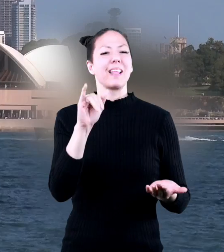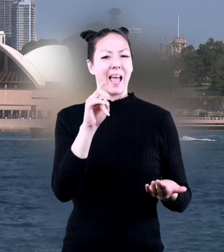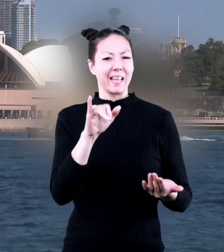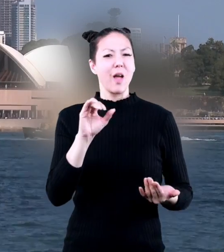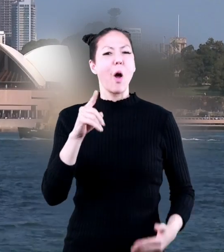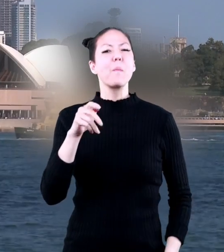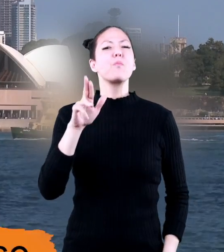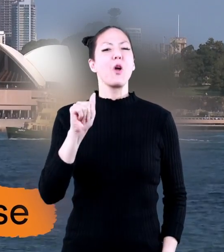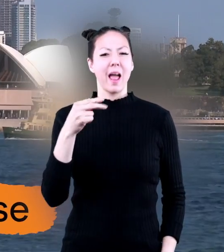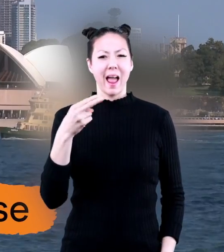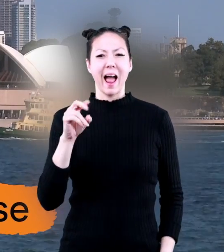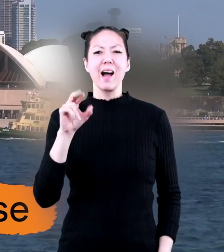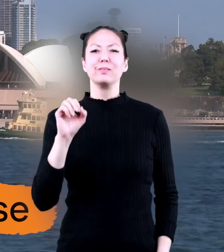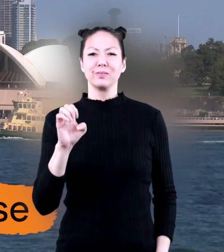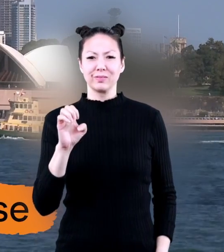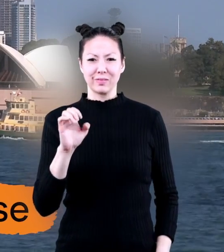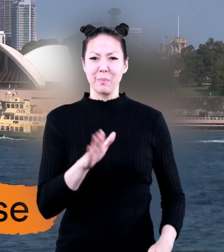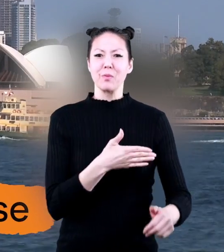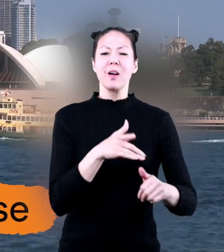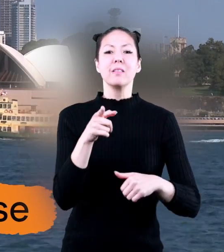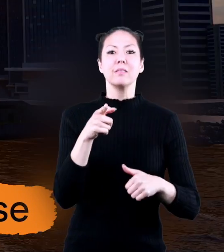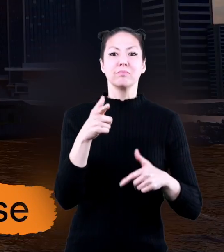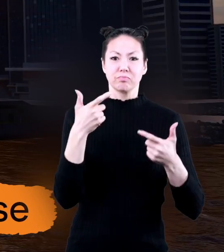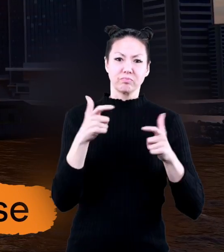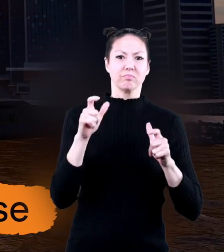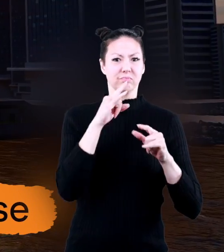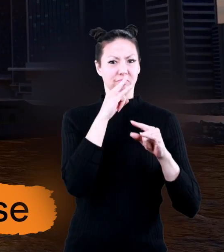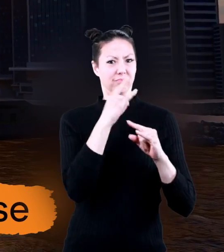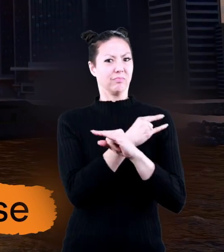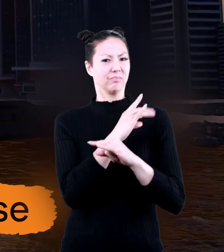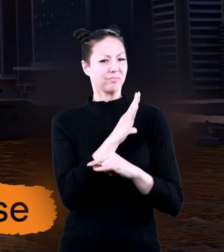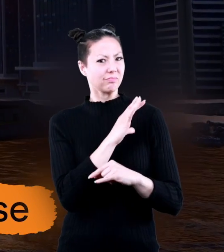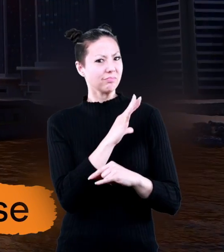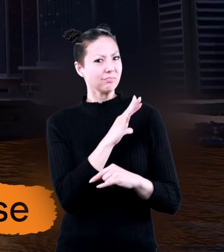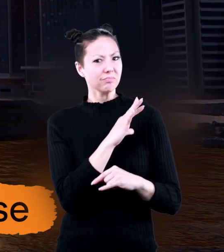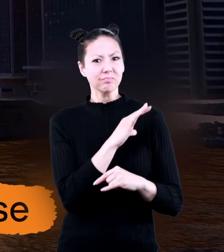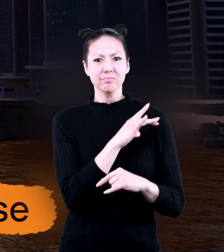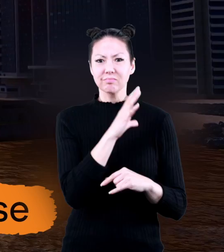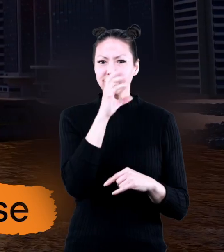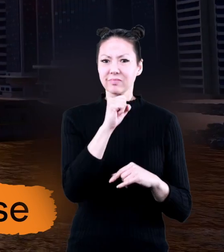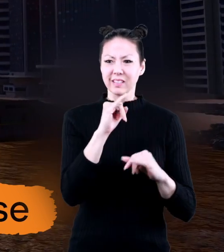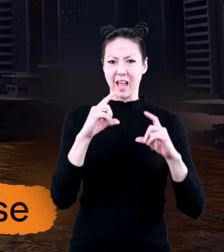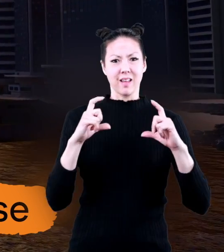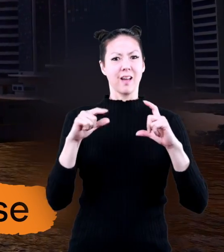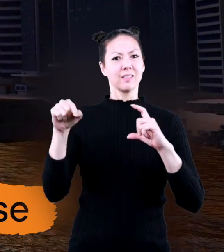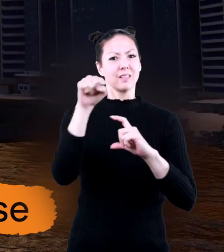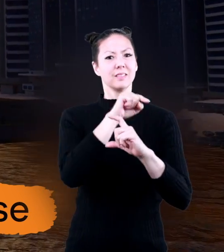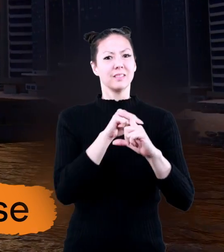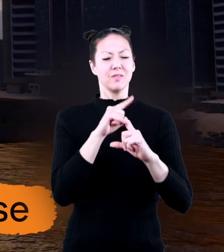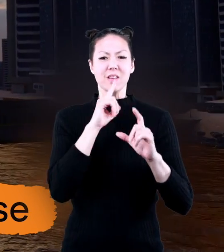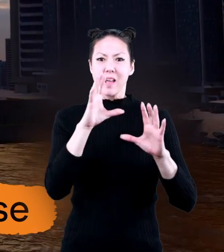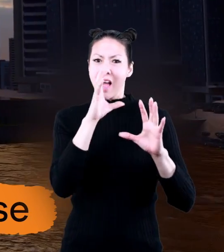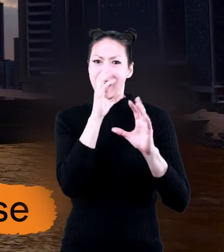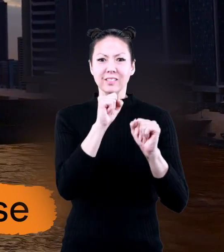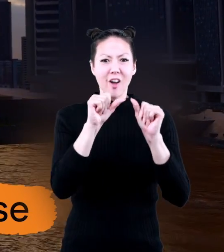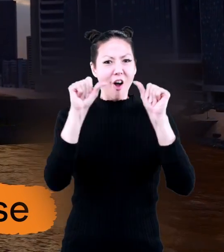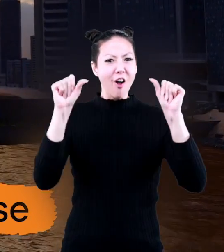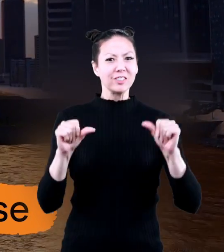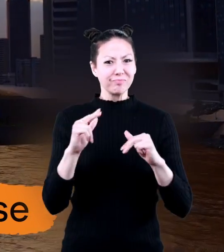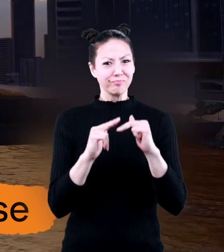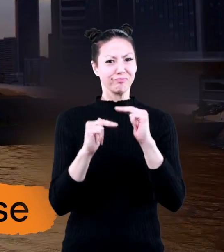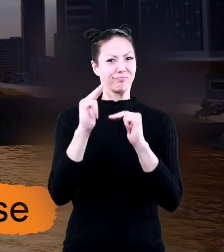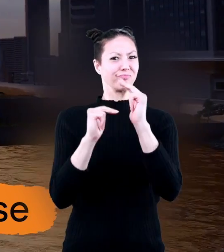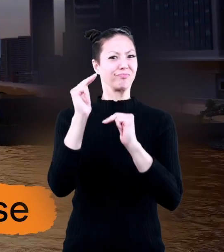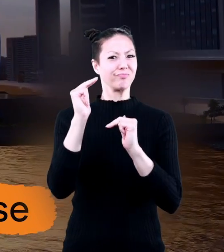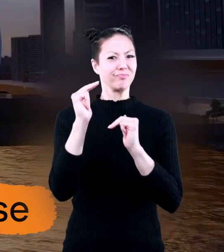building? It is called the Sydney Opera House and is one of the most iconic buildings on the continent.